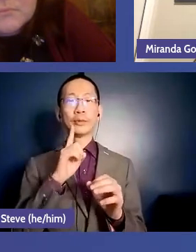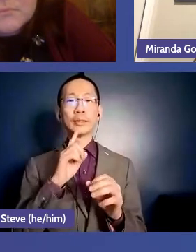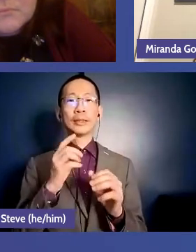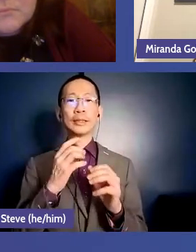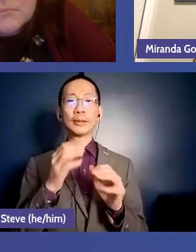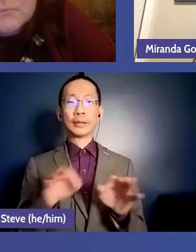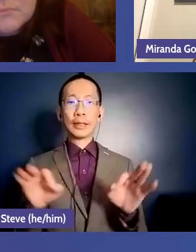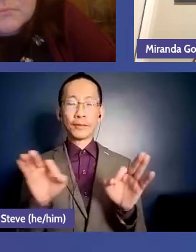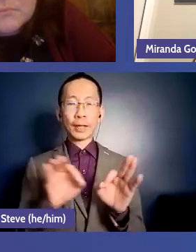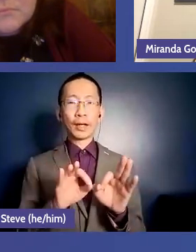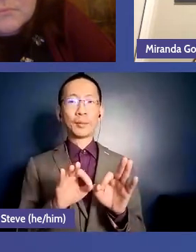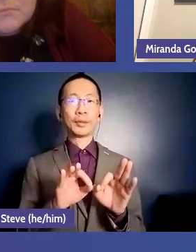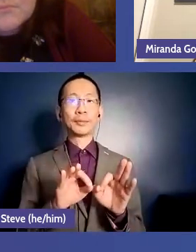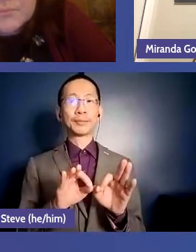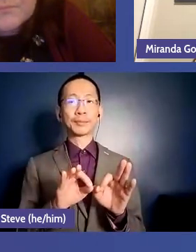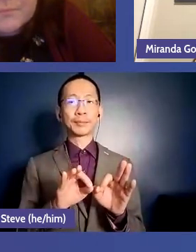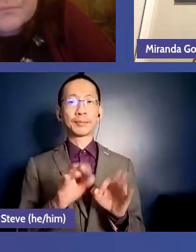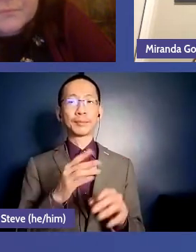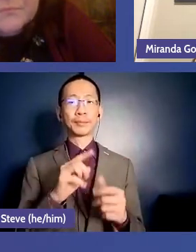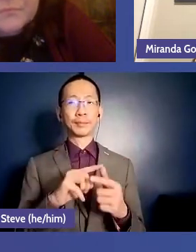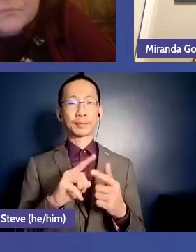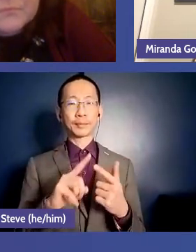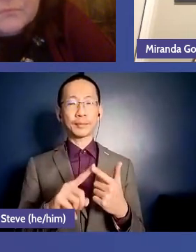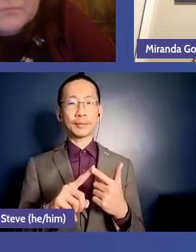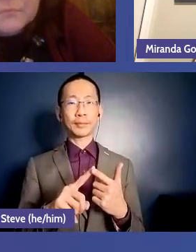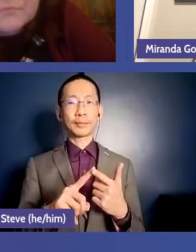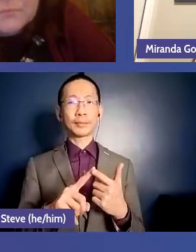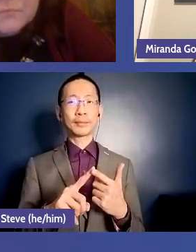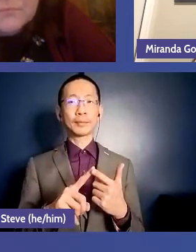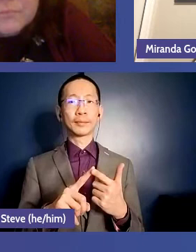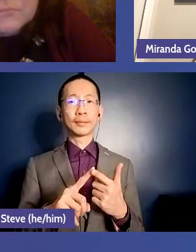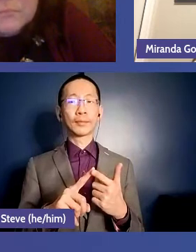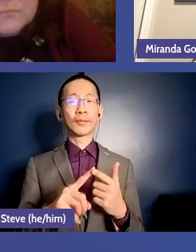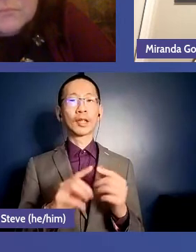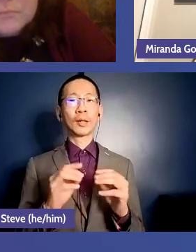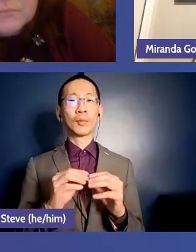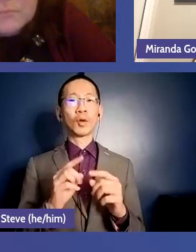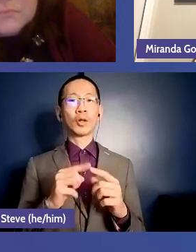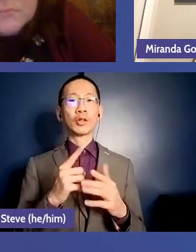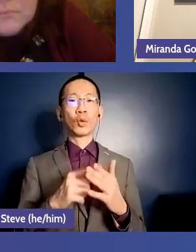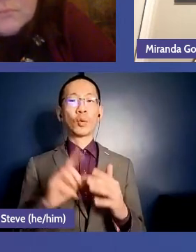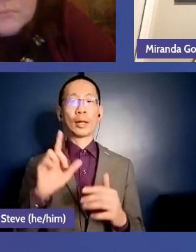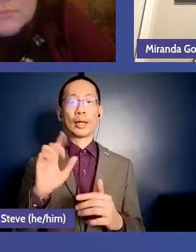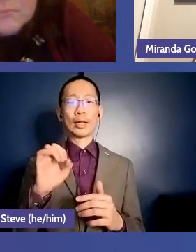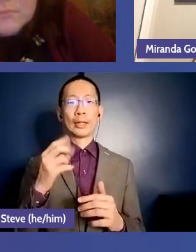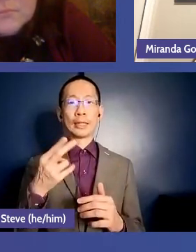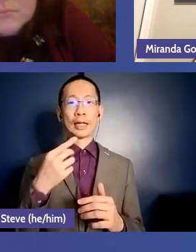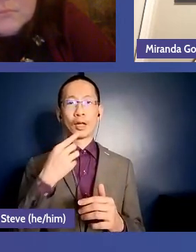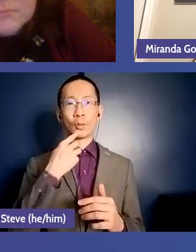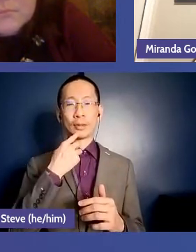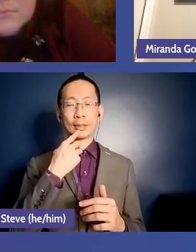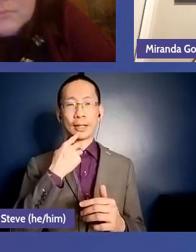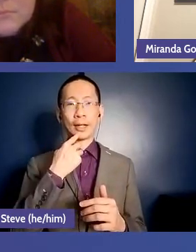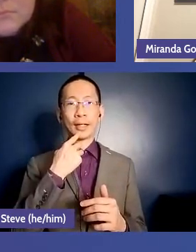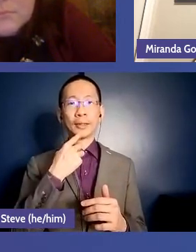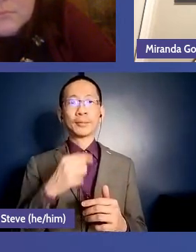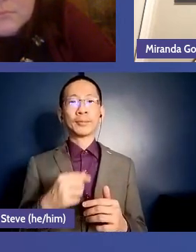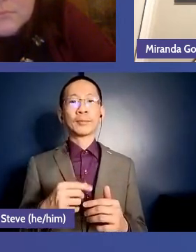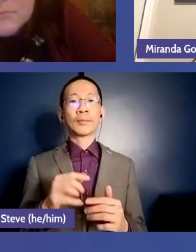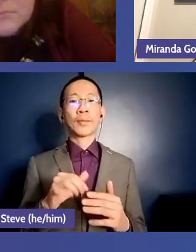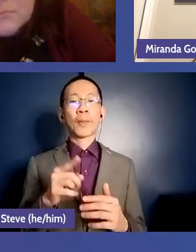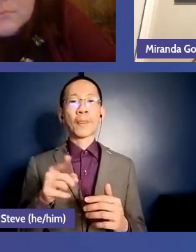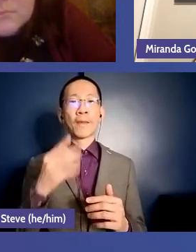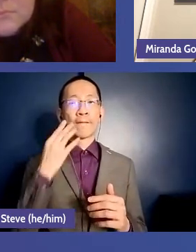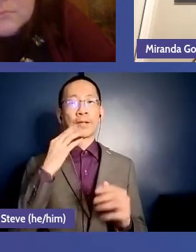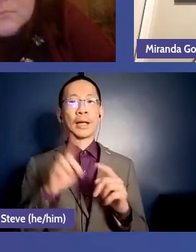invaluable. And then kind of more to what Leo was saying, you know,